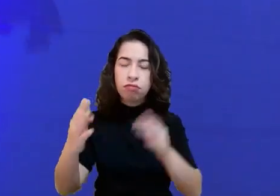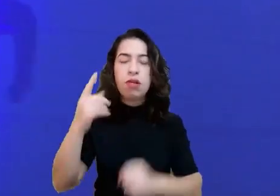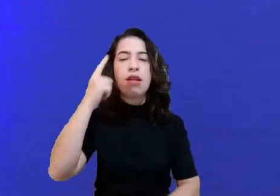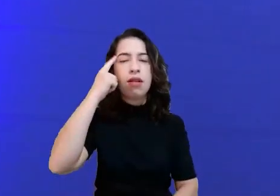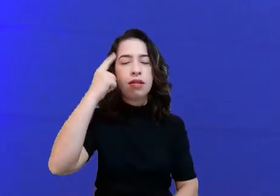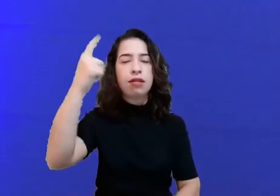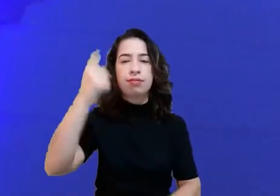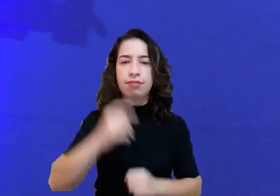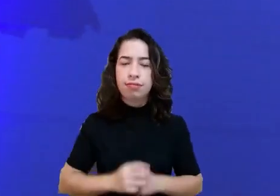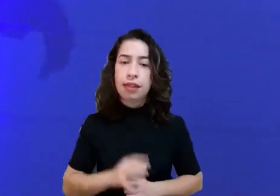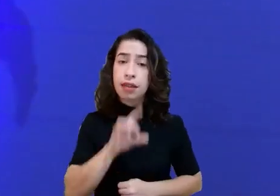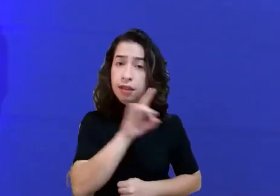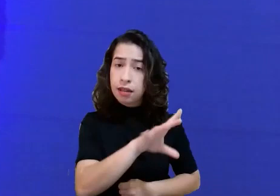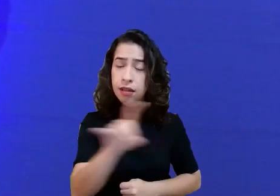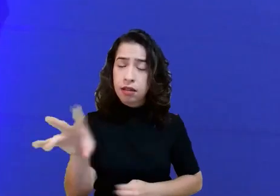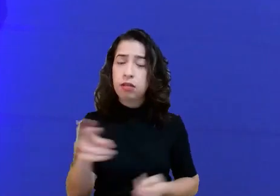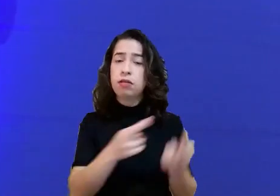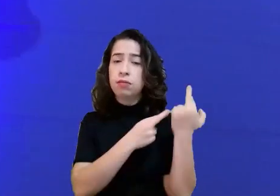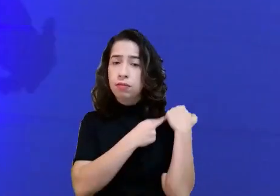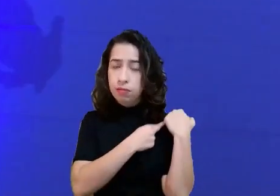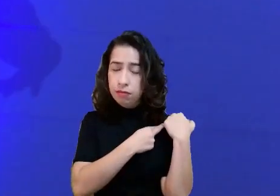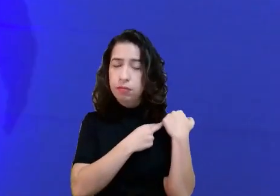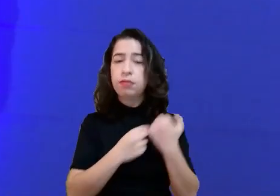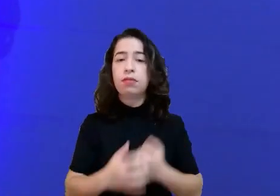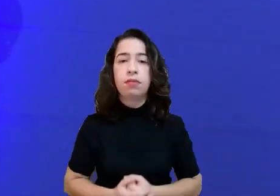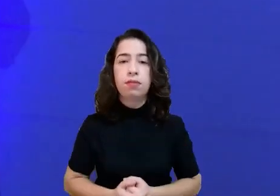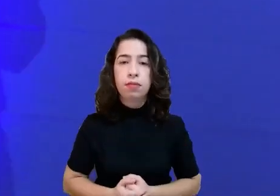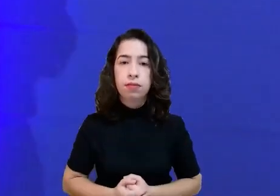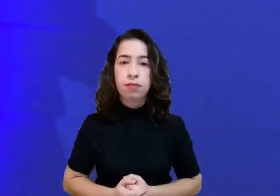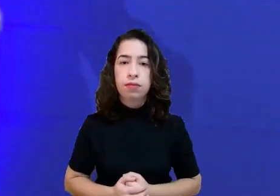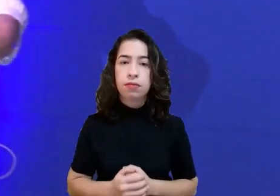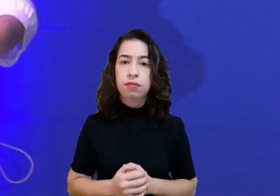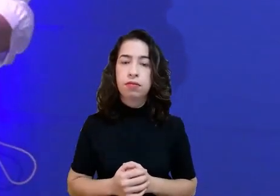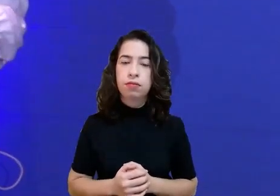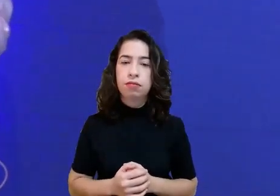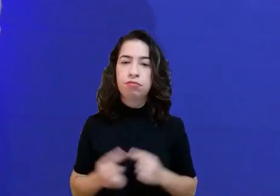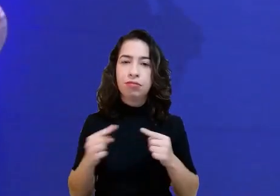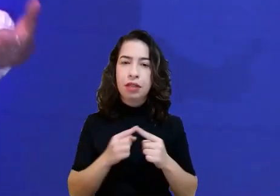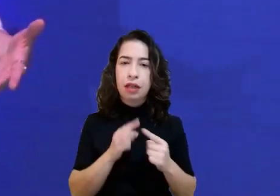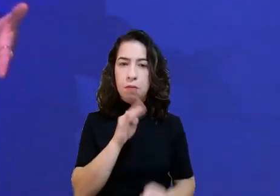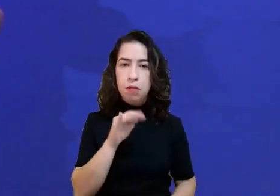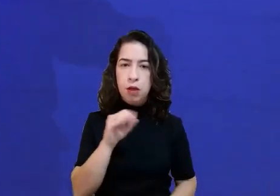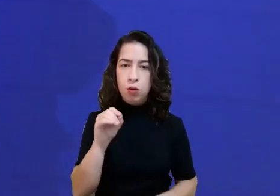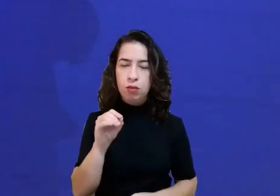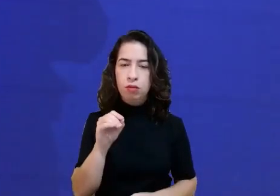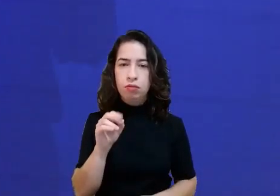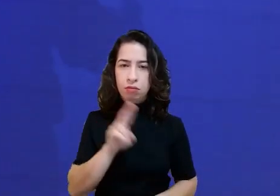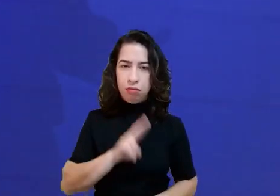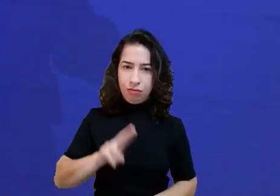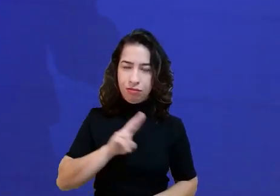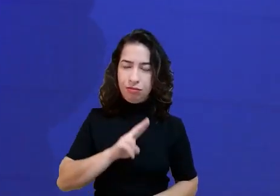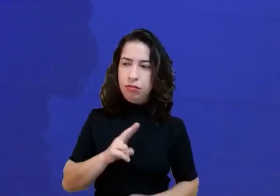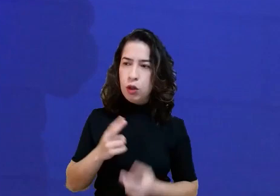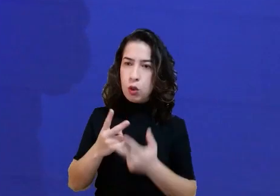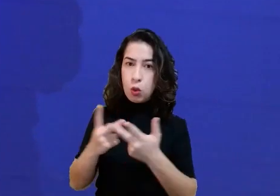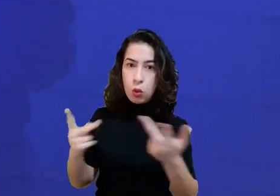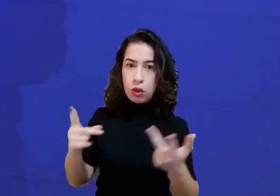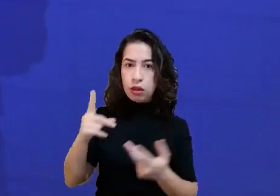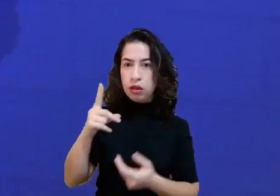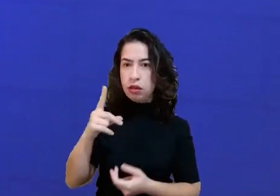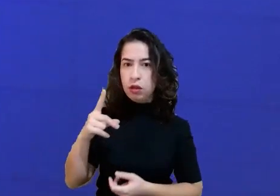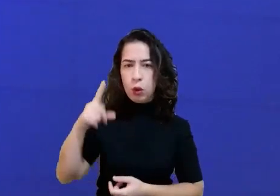of that, of the role of each one, of being bioconsumers when we choose to buy a